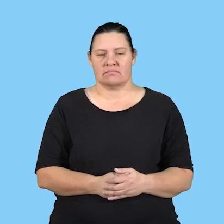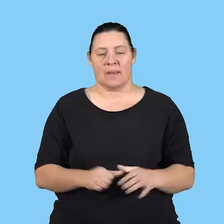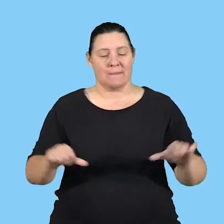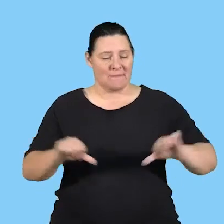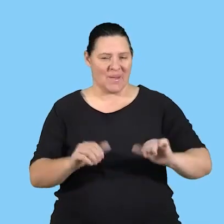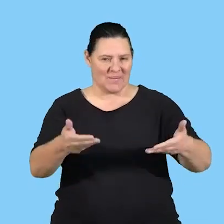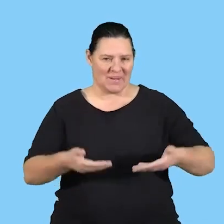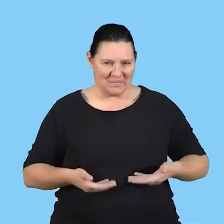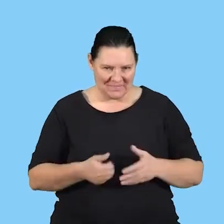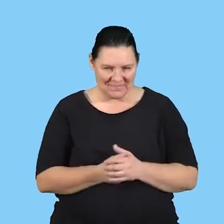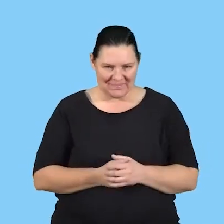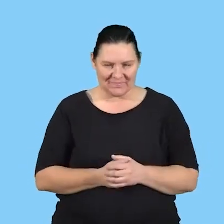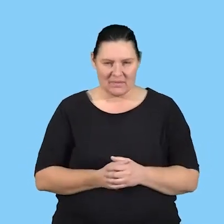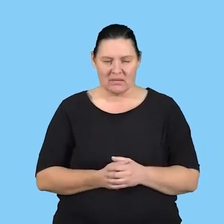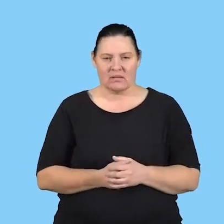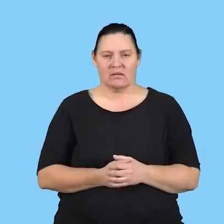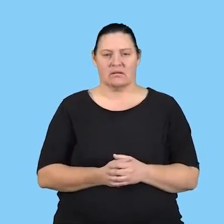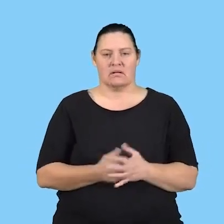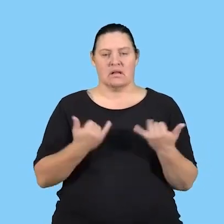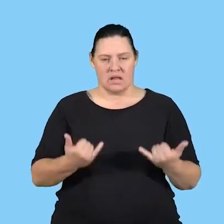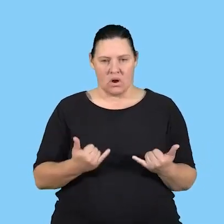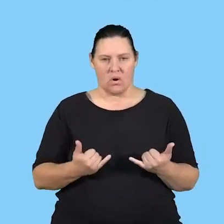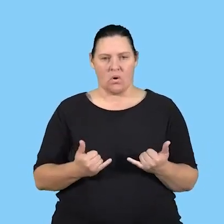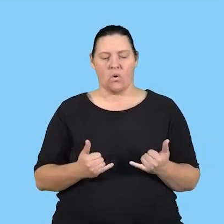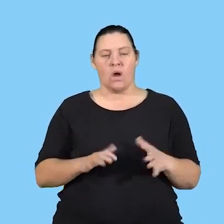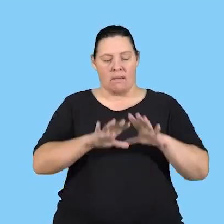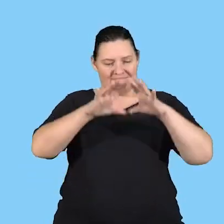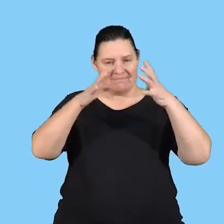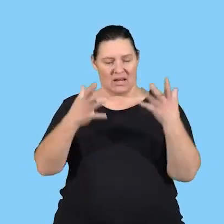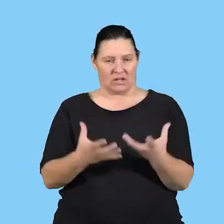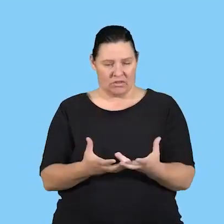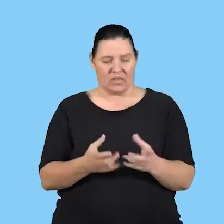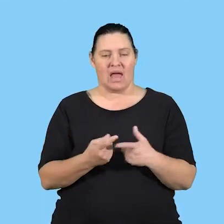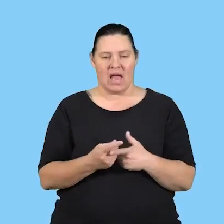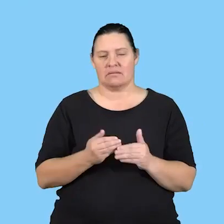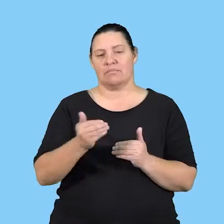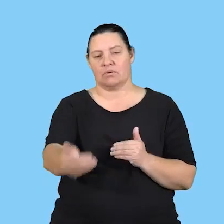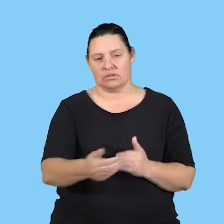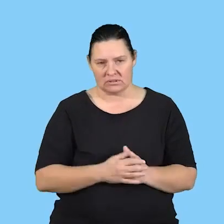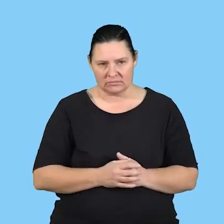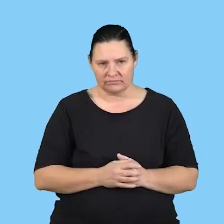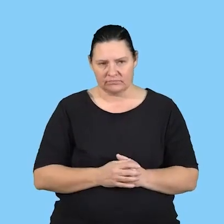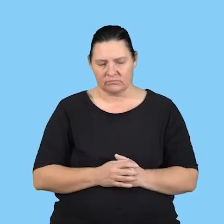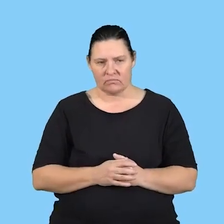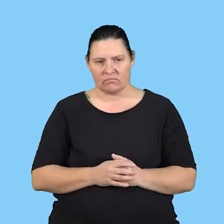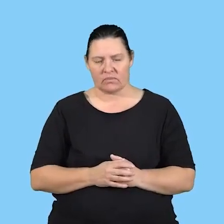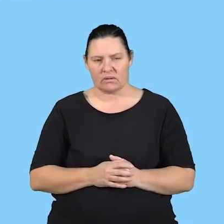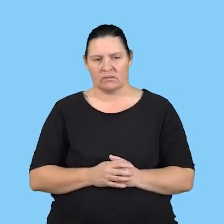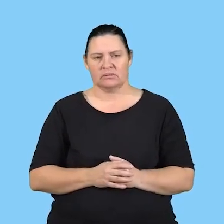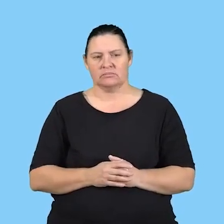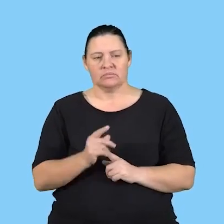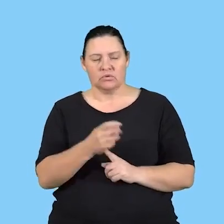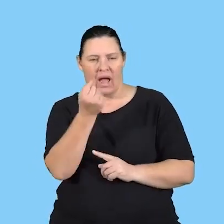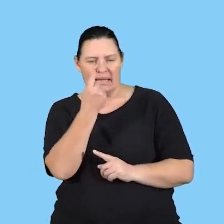Welcome back, colleagues. Now we on planet Earth and beyond. This is to understand